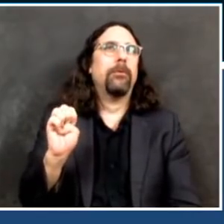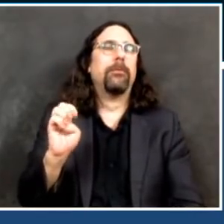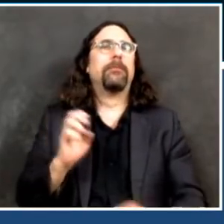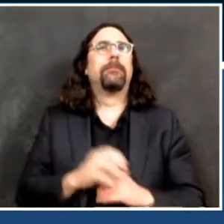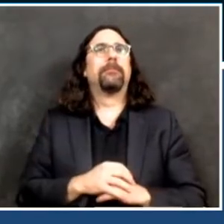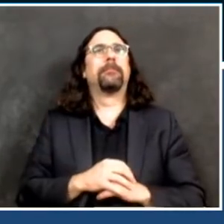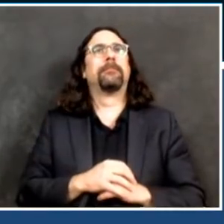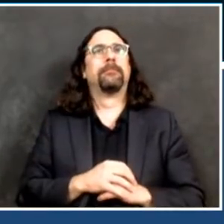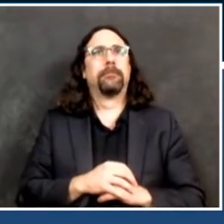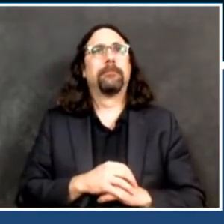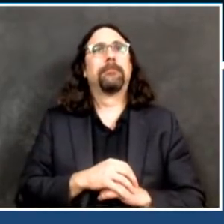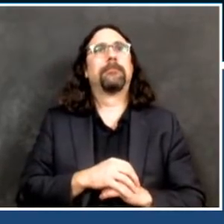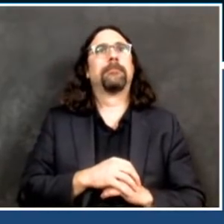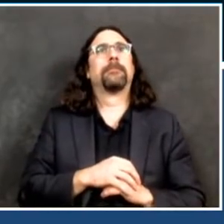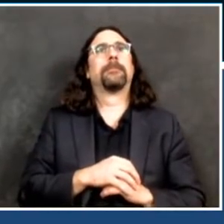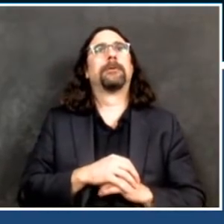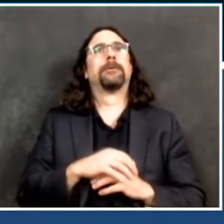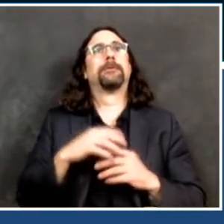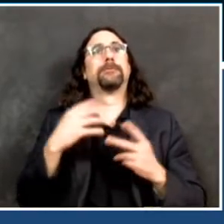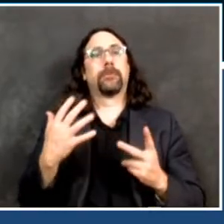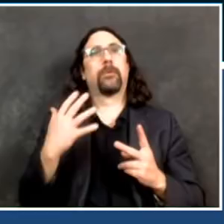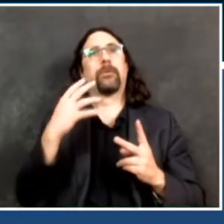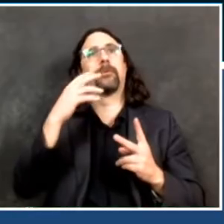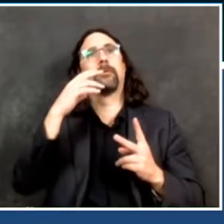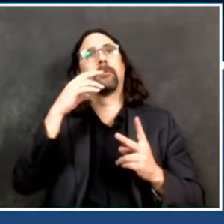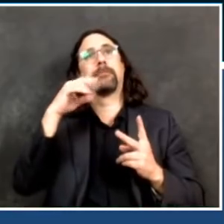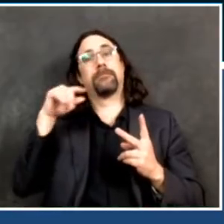safe. And then fourth,